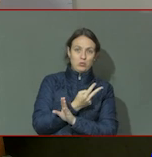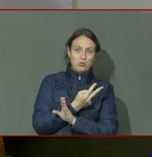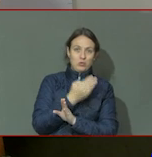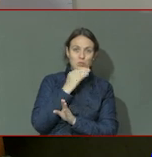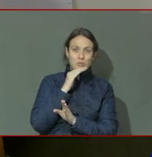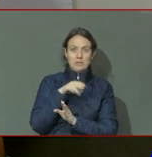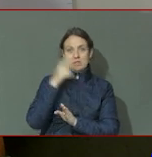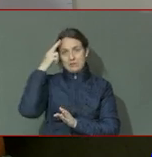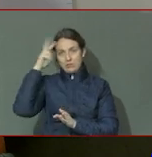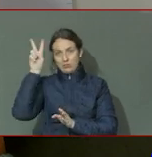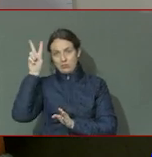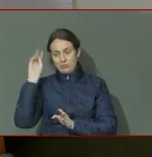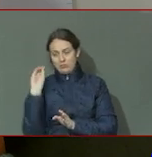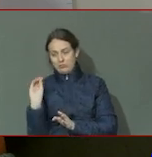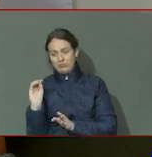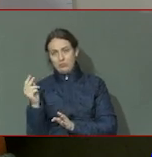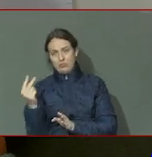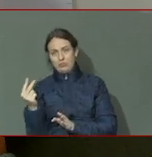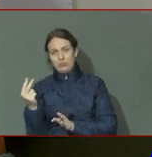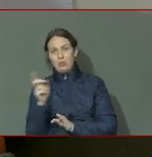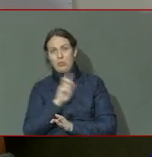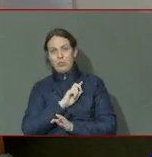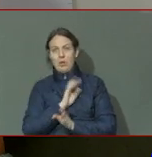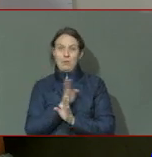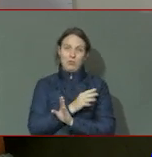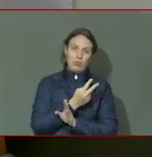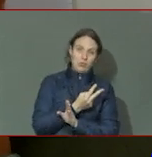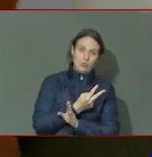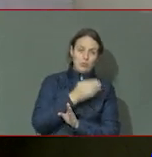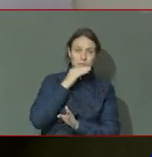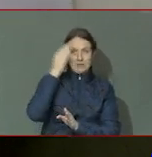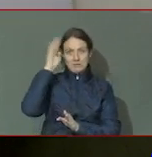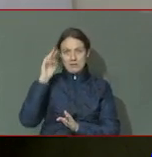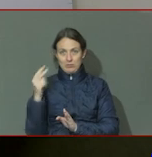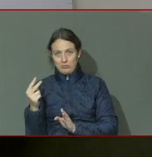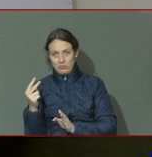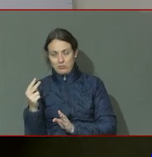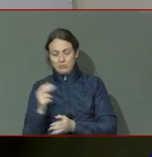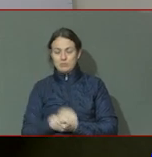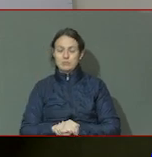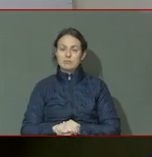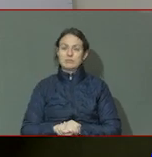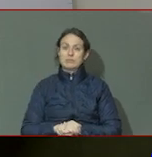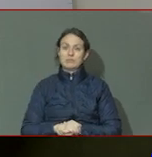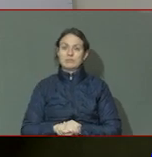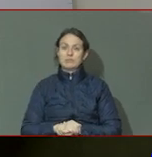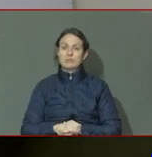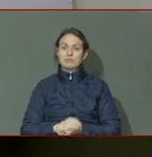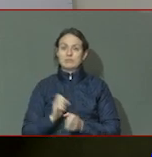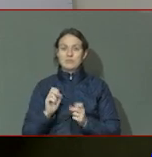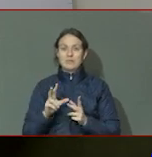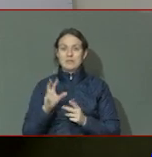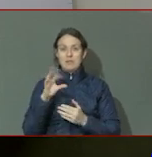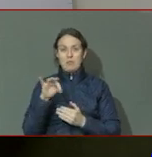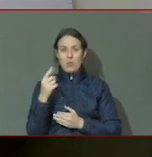I squared it. It's to the power of 2 because the balancing number is 2. Okay. I got 1 out of